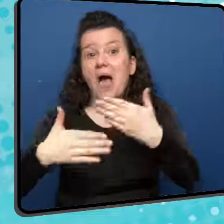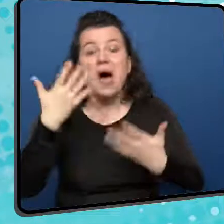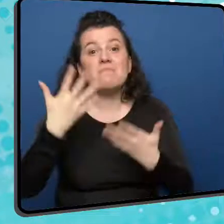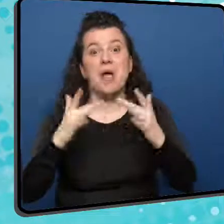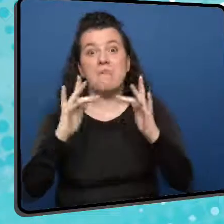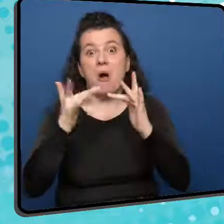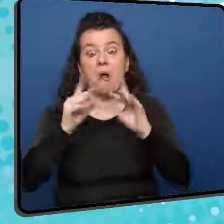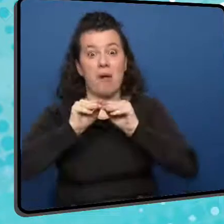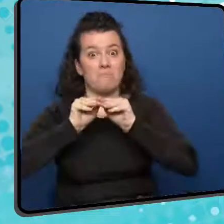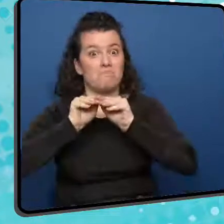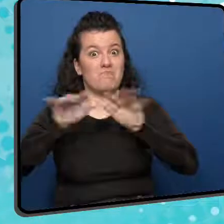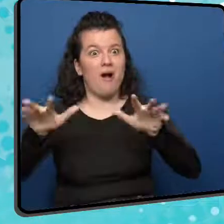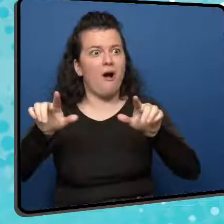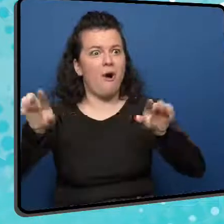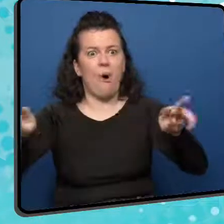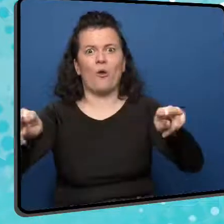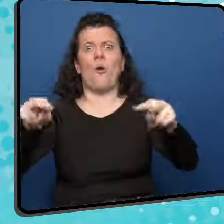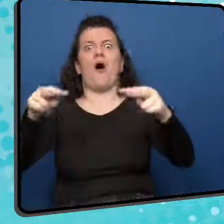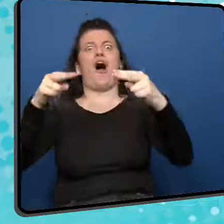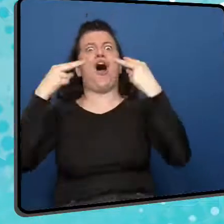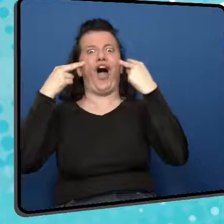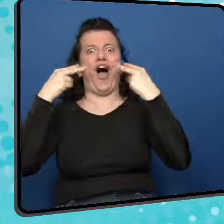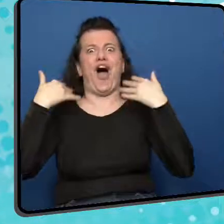internet. Ooh.